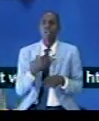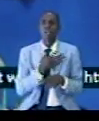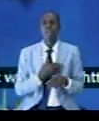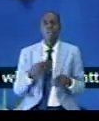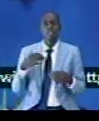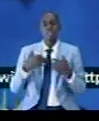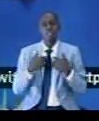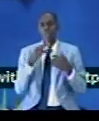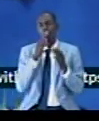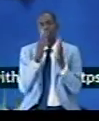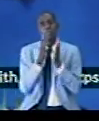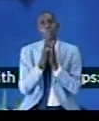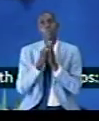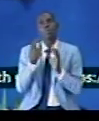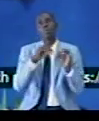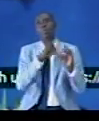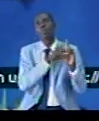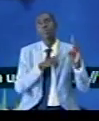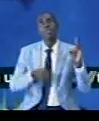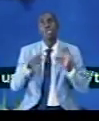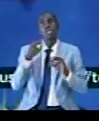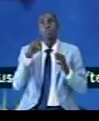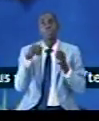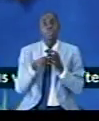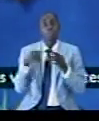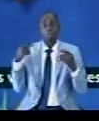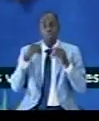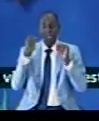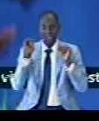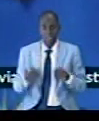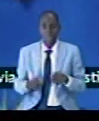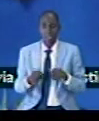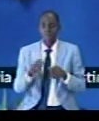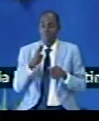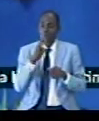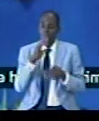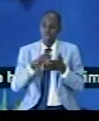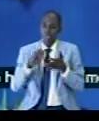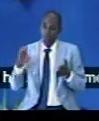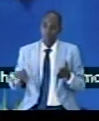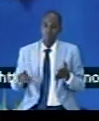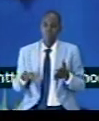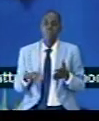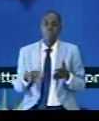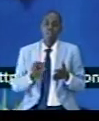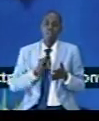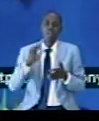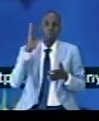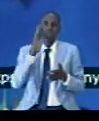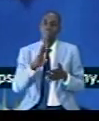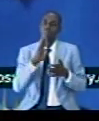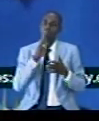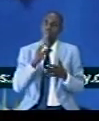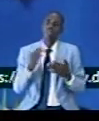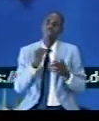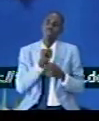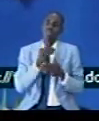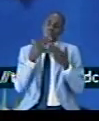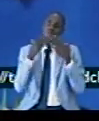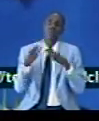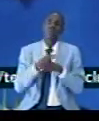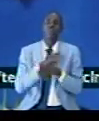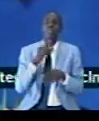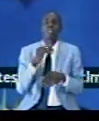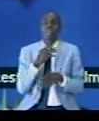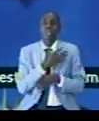if only this pain can relieve, just a relief from this pain, it will be okay for me. Then it was during the